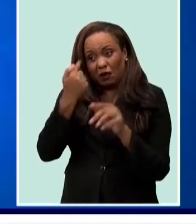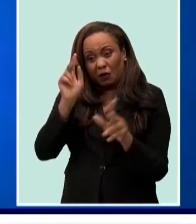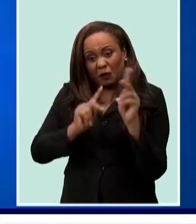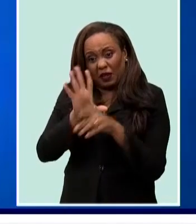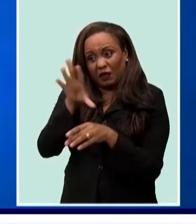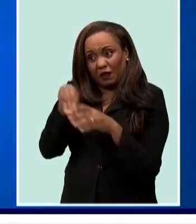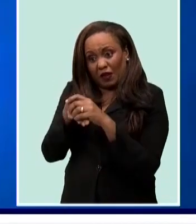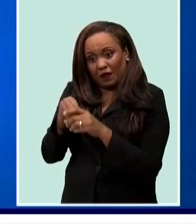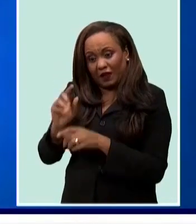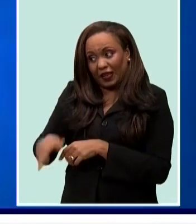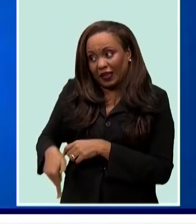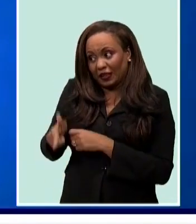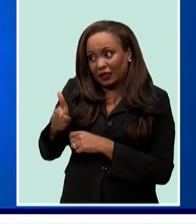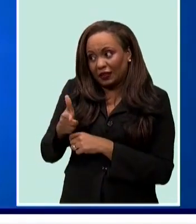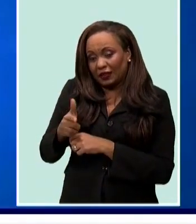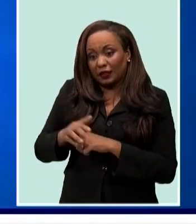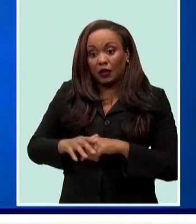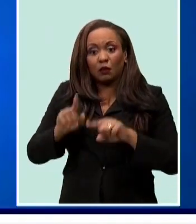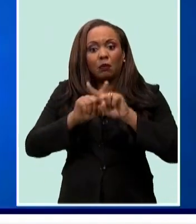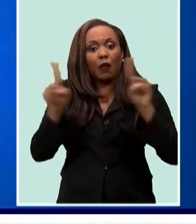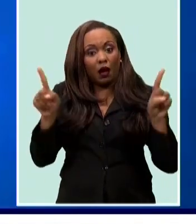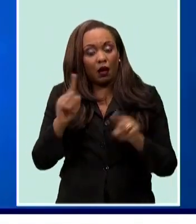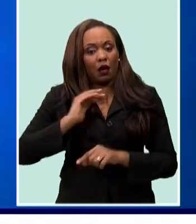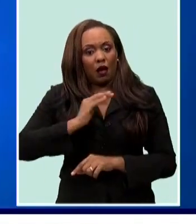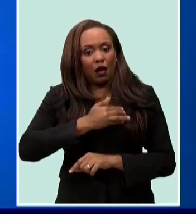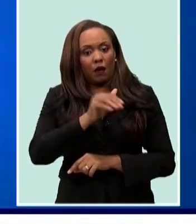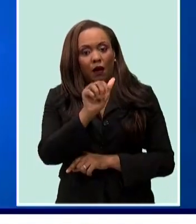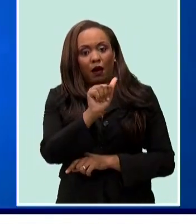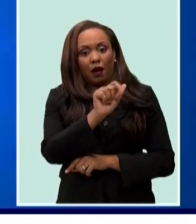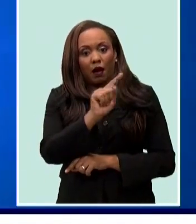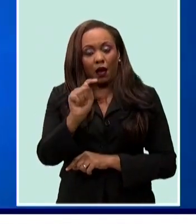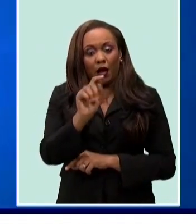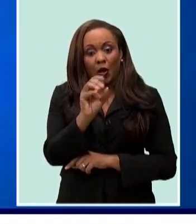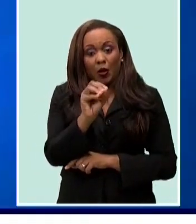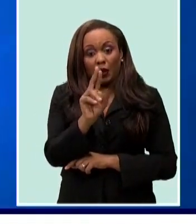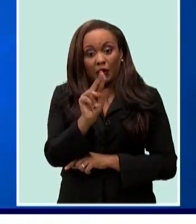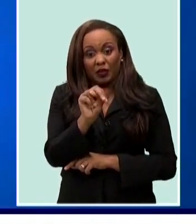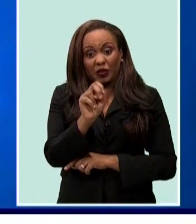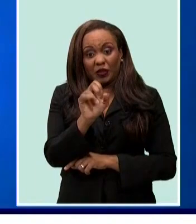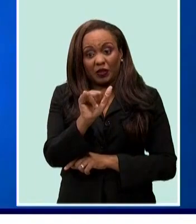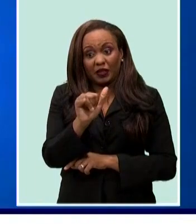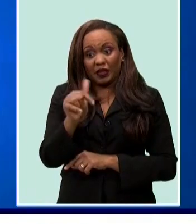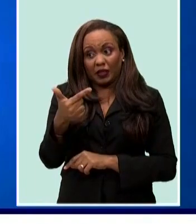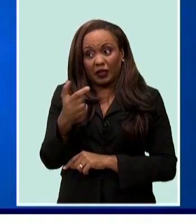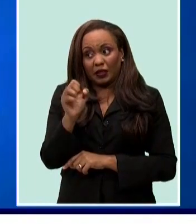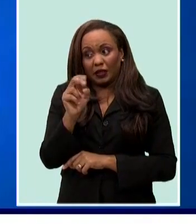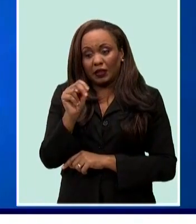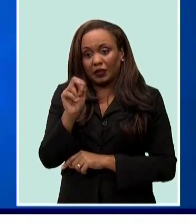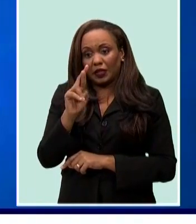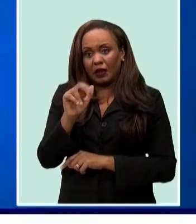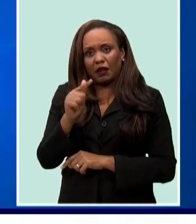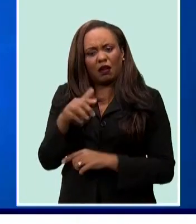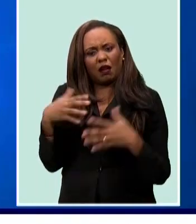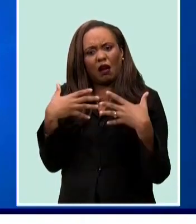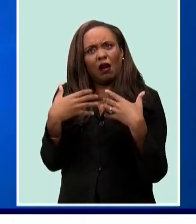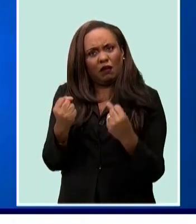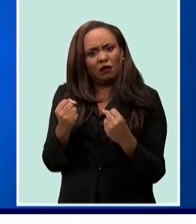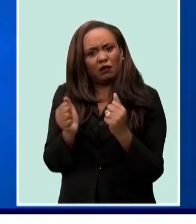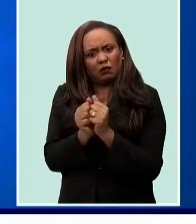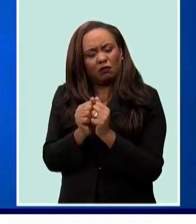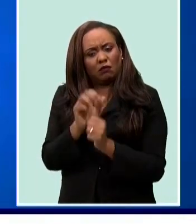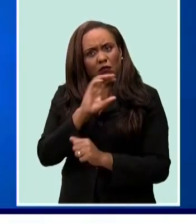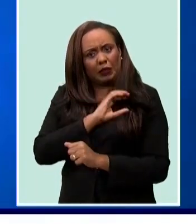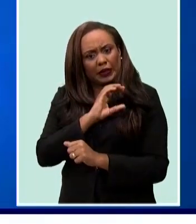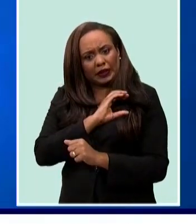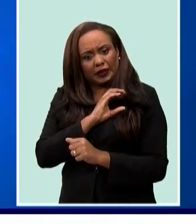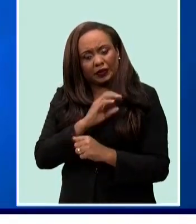guns. However, Attorney General Dale Marshall remains confident in the abilities of the Royal Barbados Police Force to fight this type